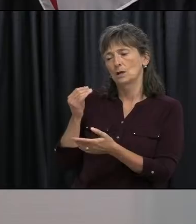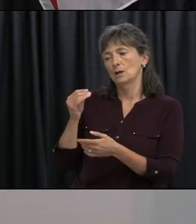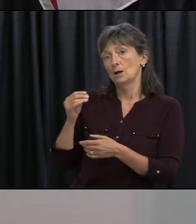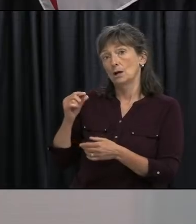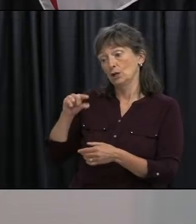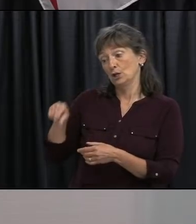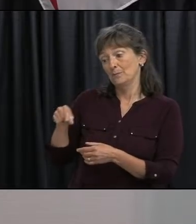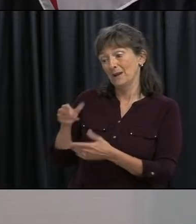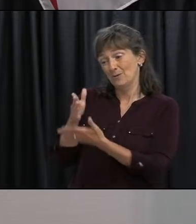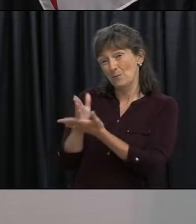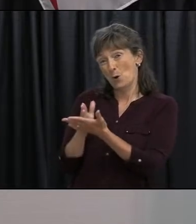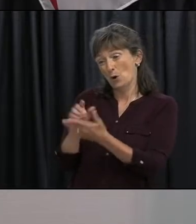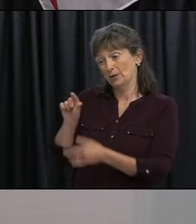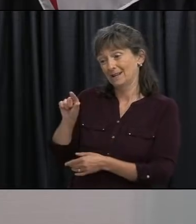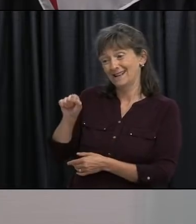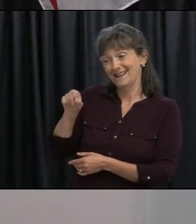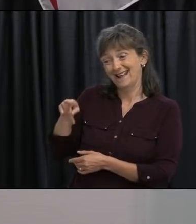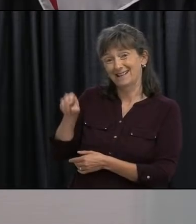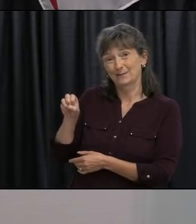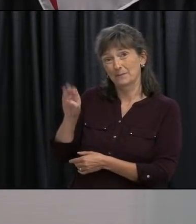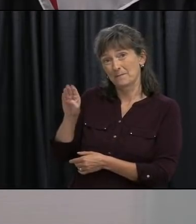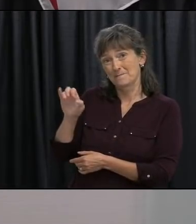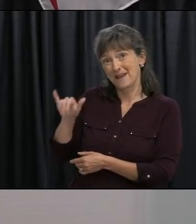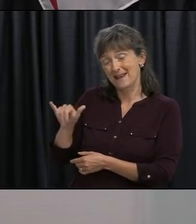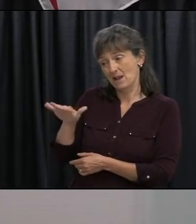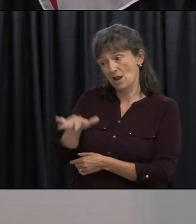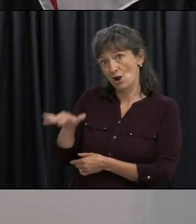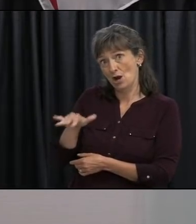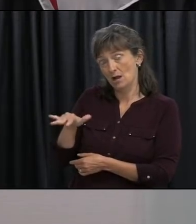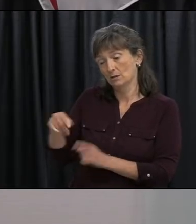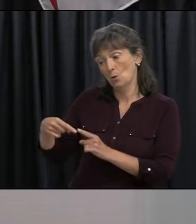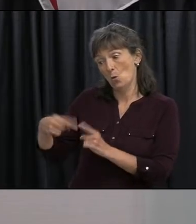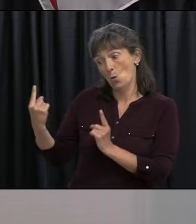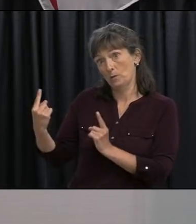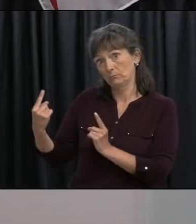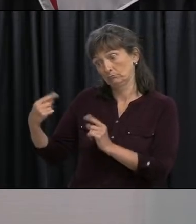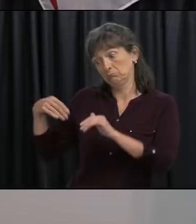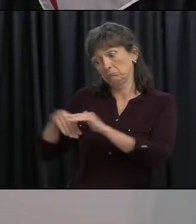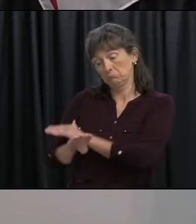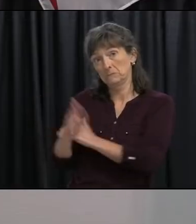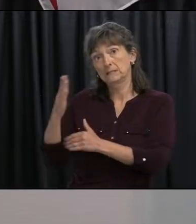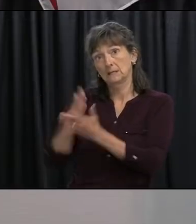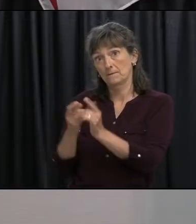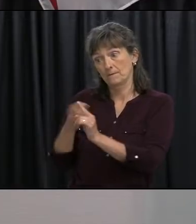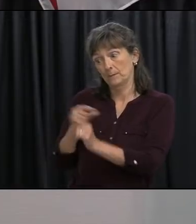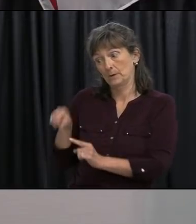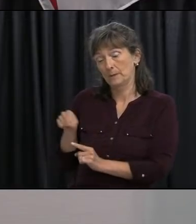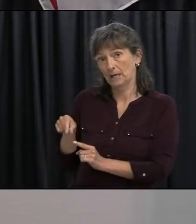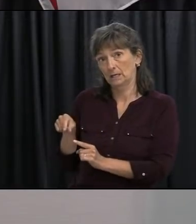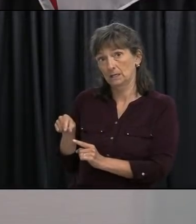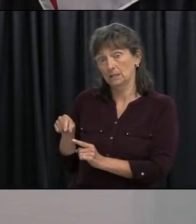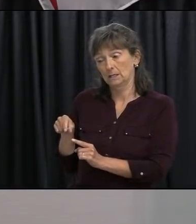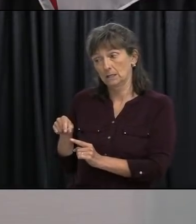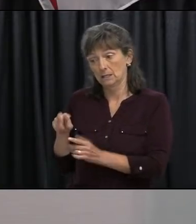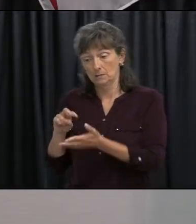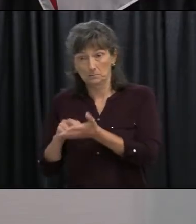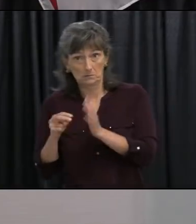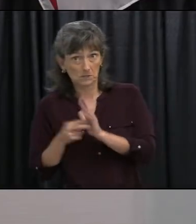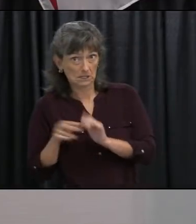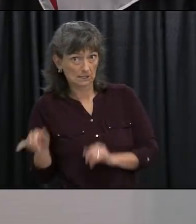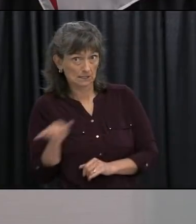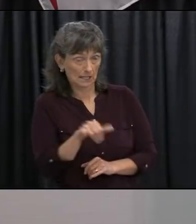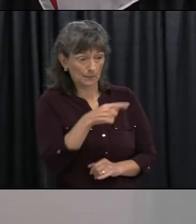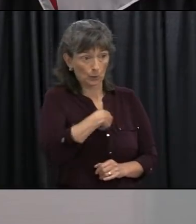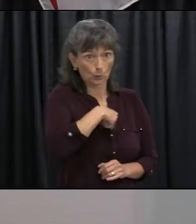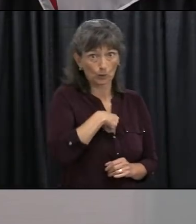Gaspésie. Does that mean that if New Brunswick allows some people from Quebec into their bubble, that we have as well? What's